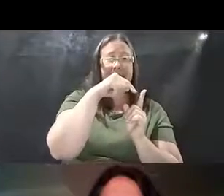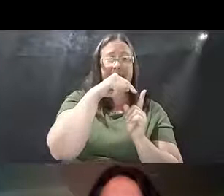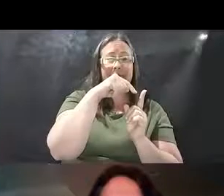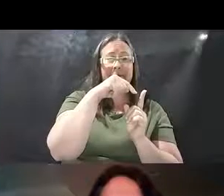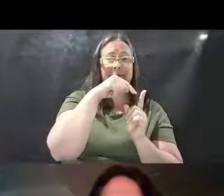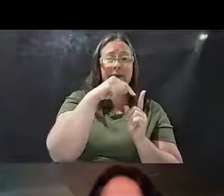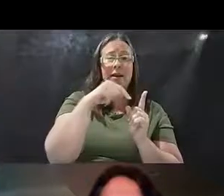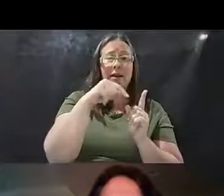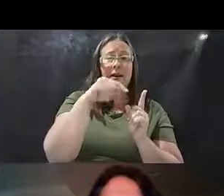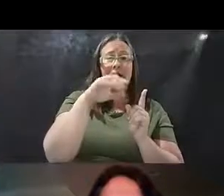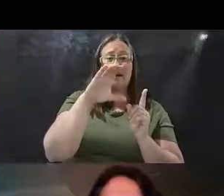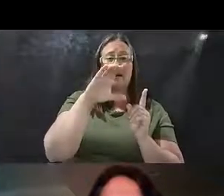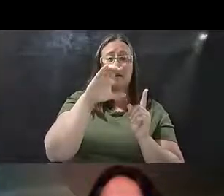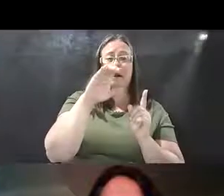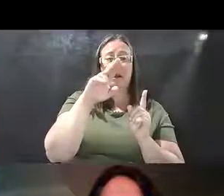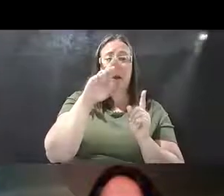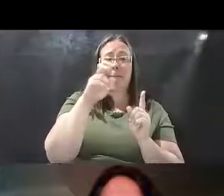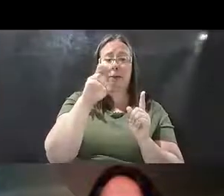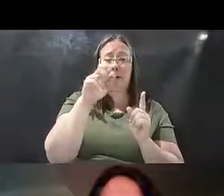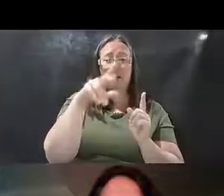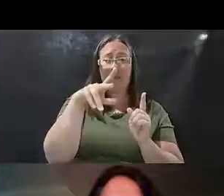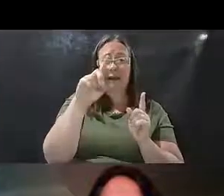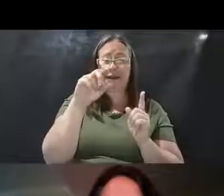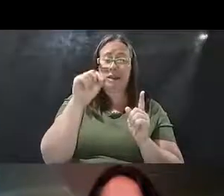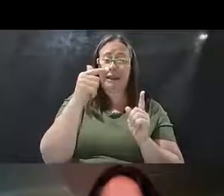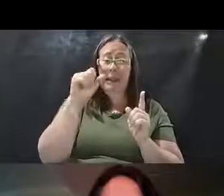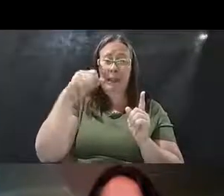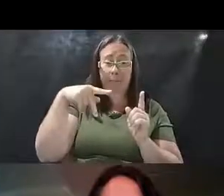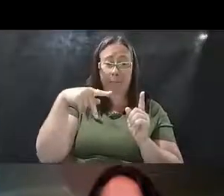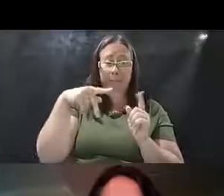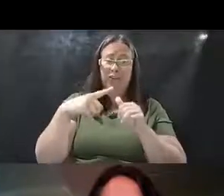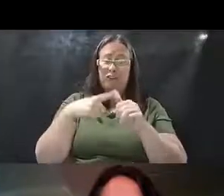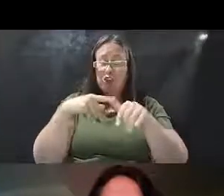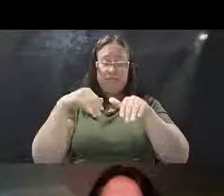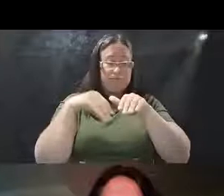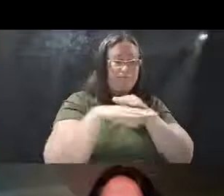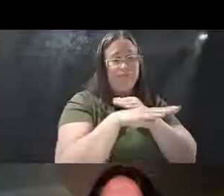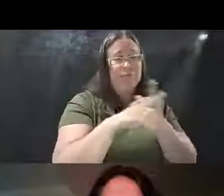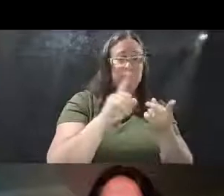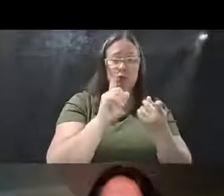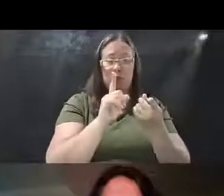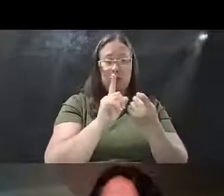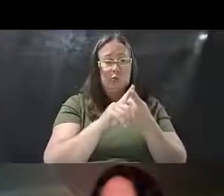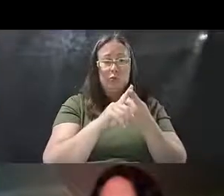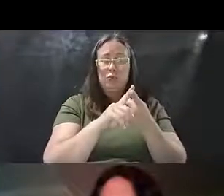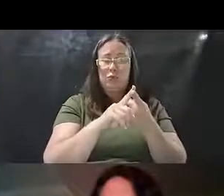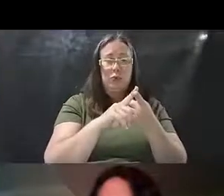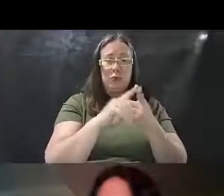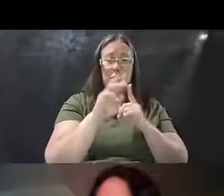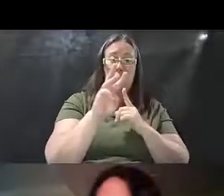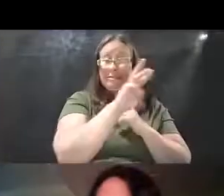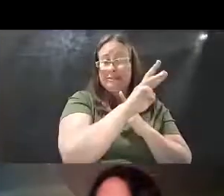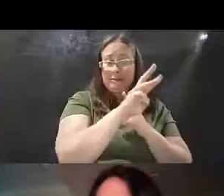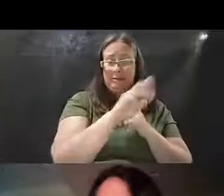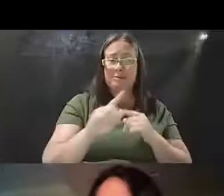Gap, which was America's first gateway to the West. That's where Virginia, Kentucky, Tennessee all come together. And that's